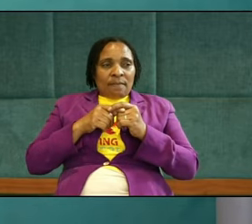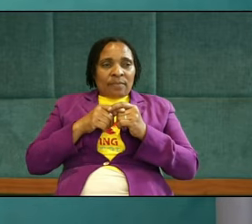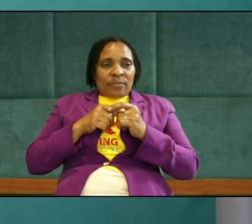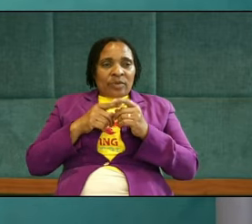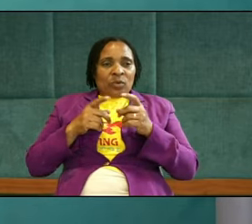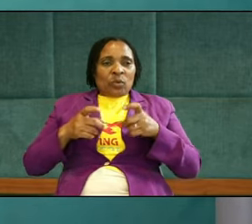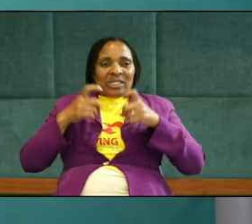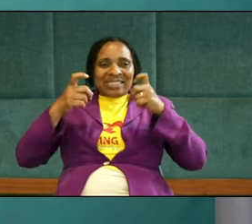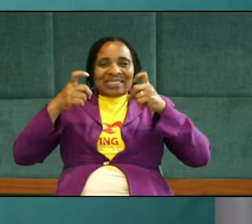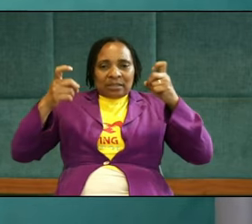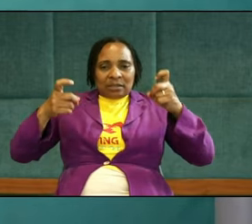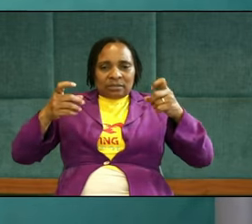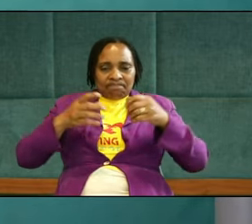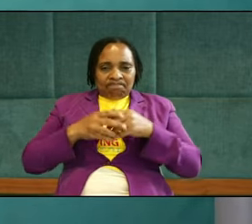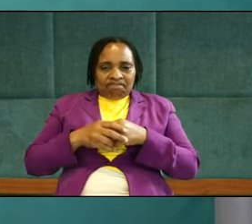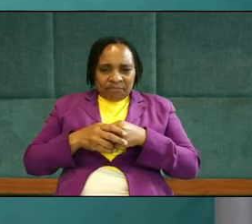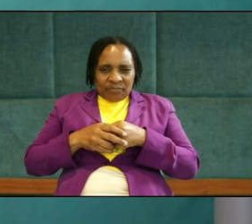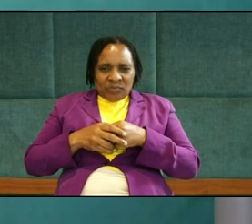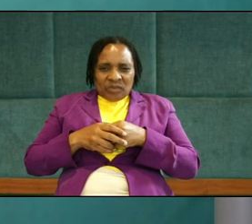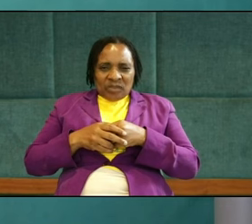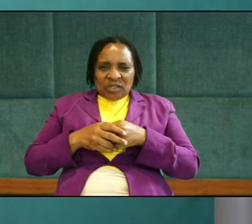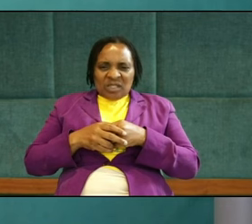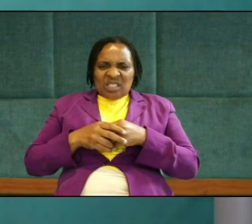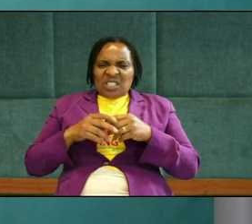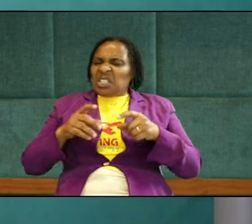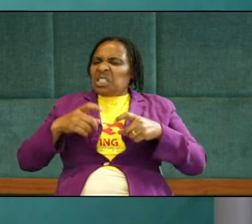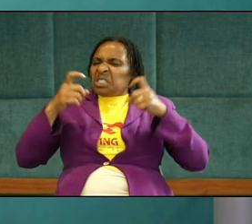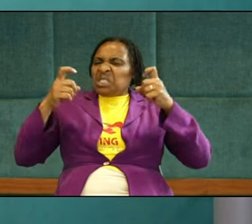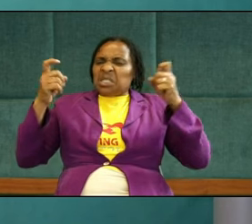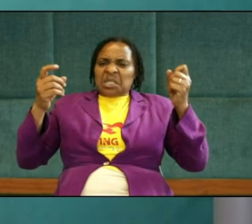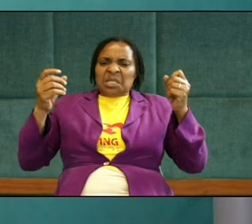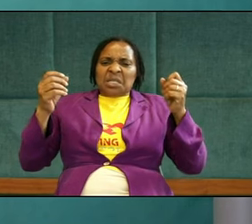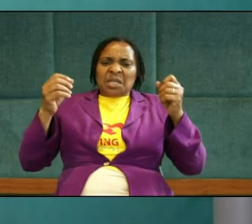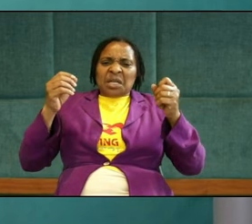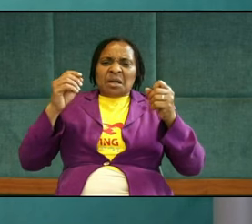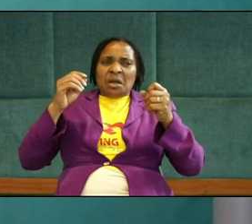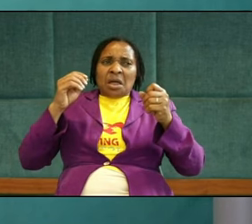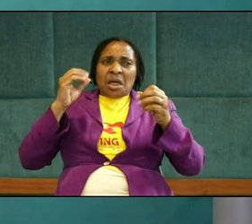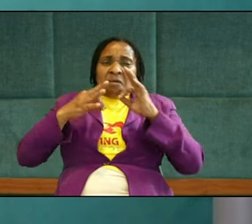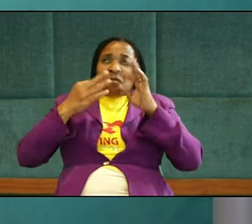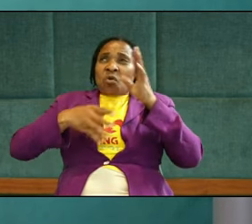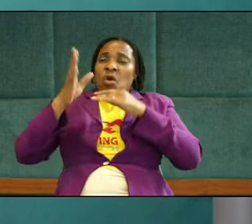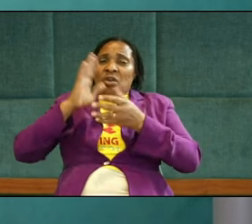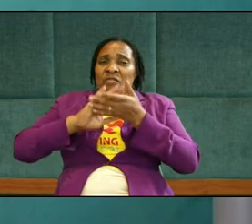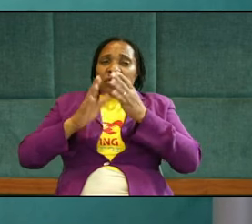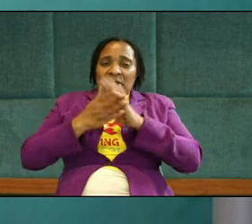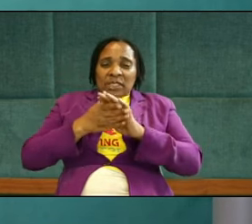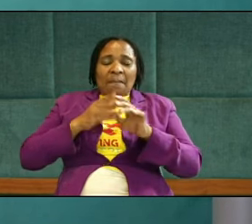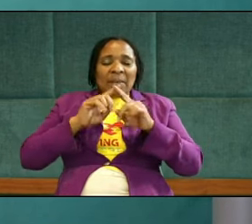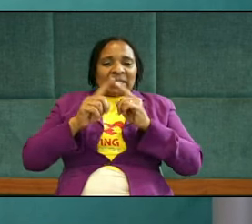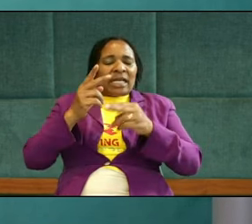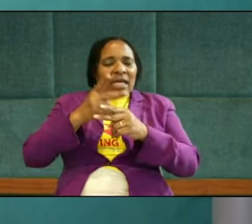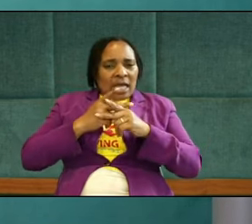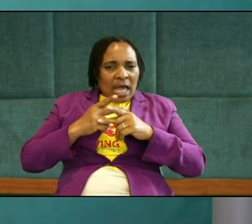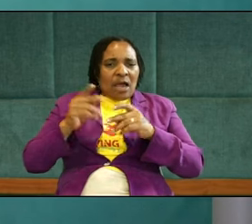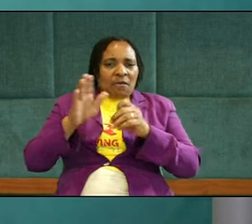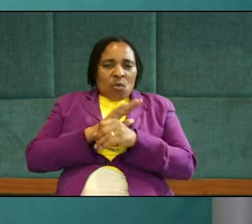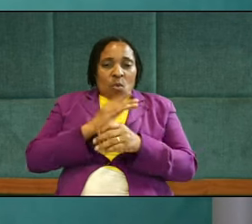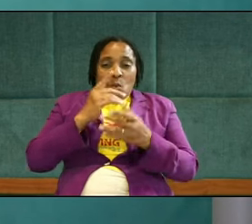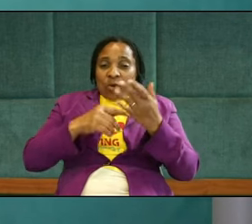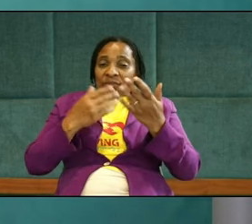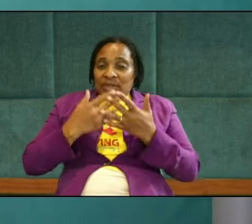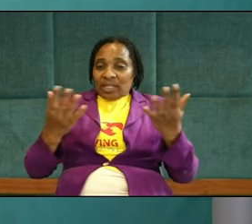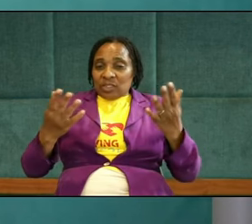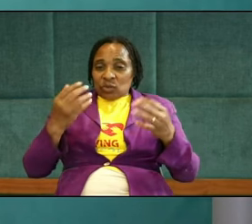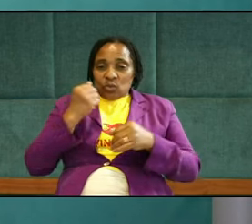when we sin, okay, we don't sin so that God can forgive us. We just have to be cautious of the things we do,